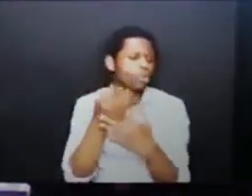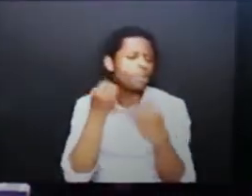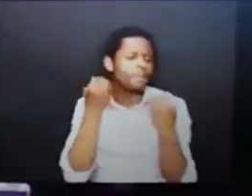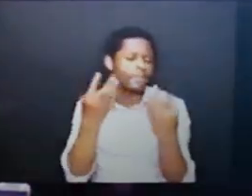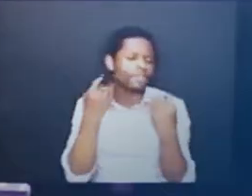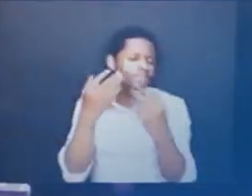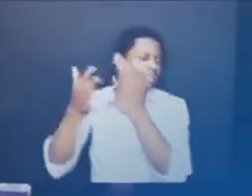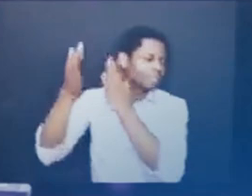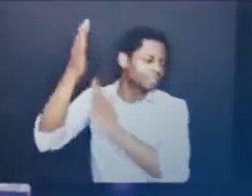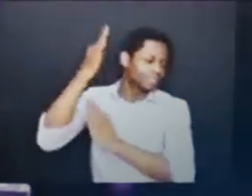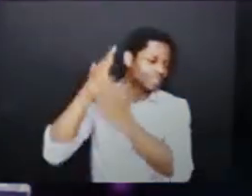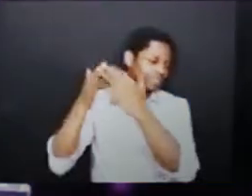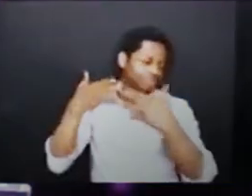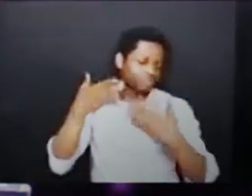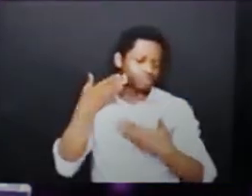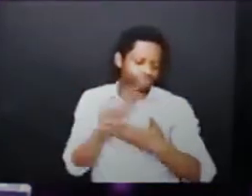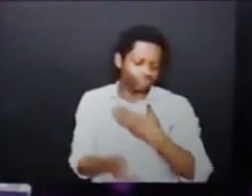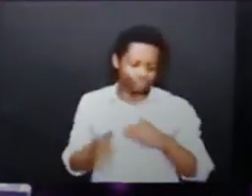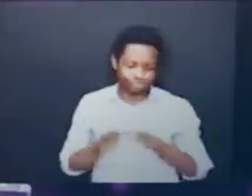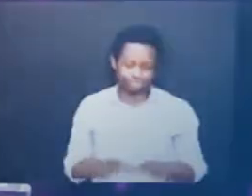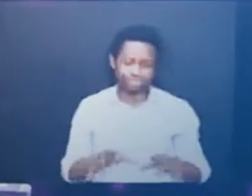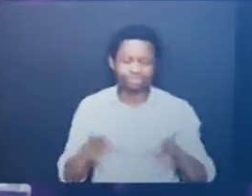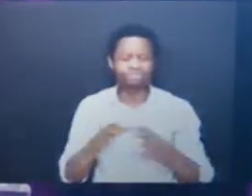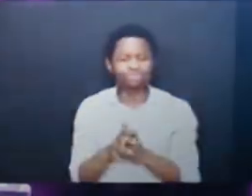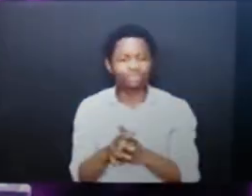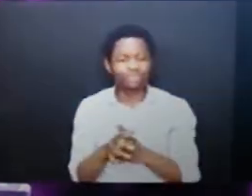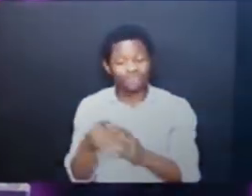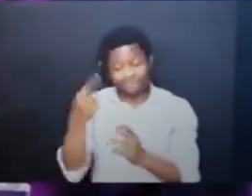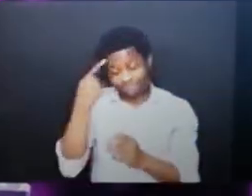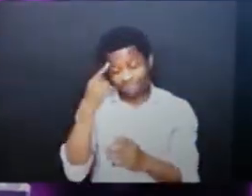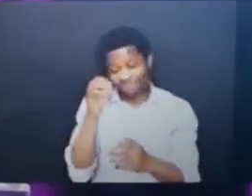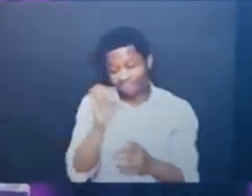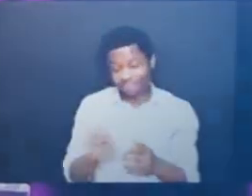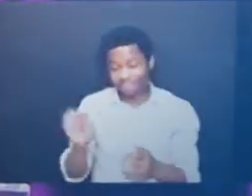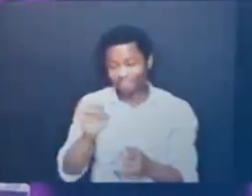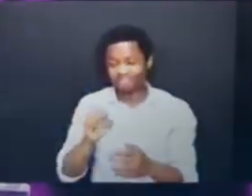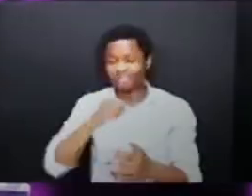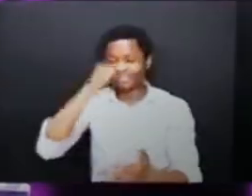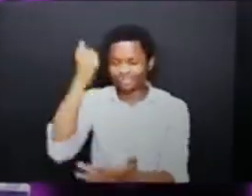generations. It is forever settled in heaven.